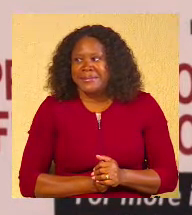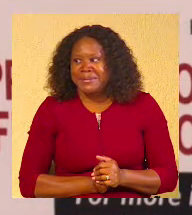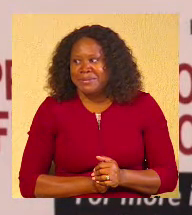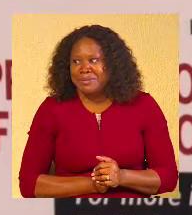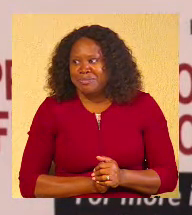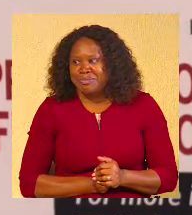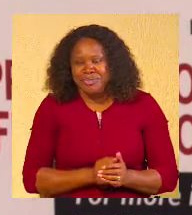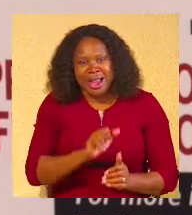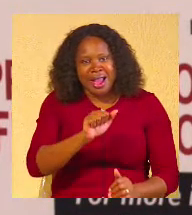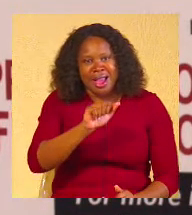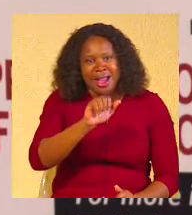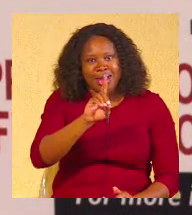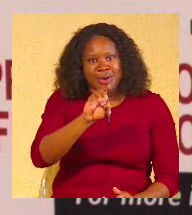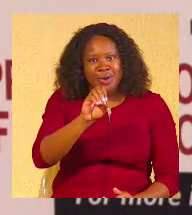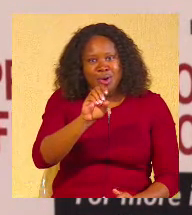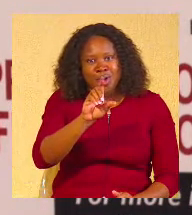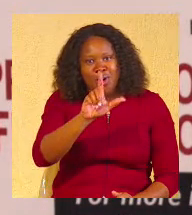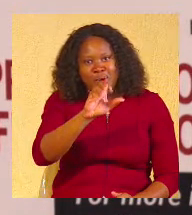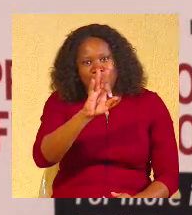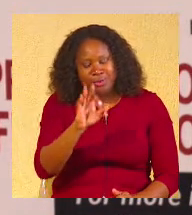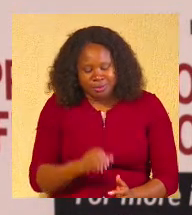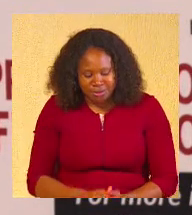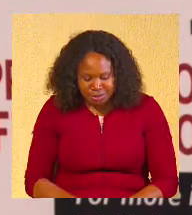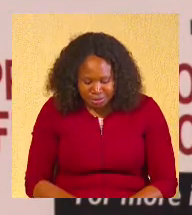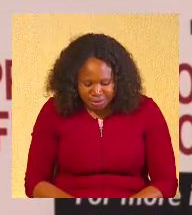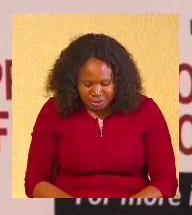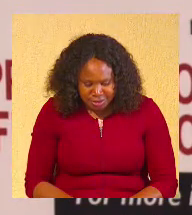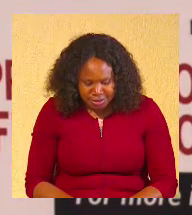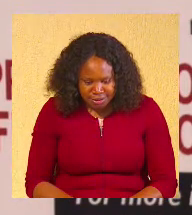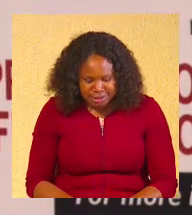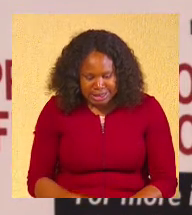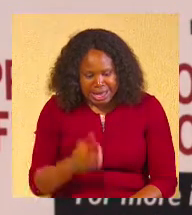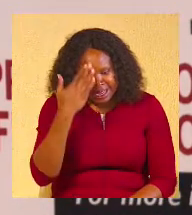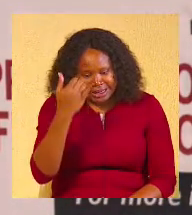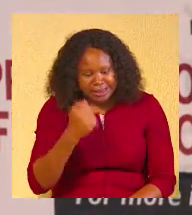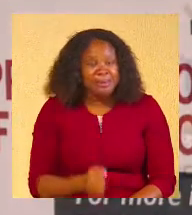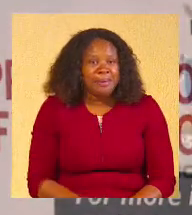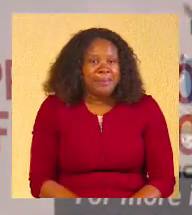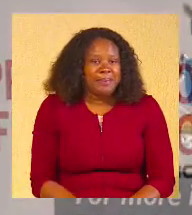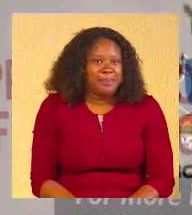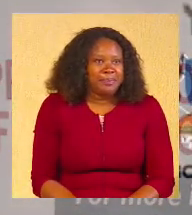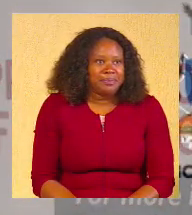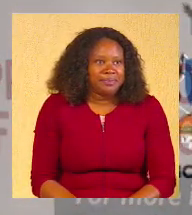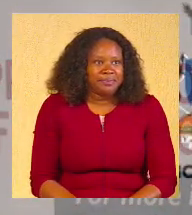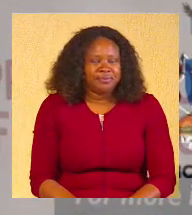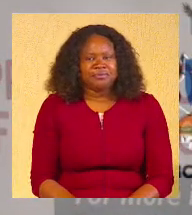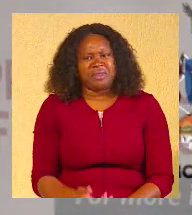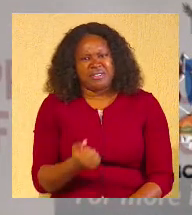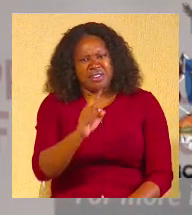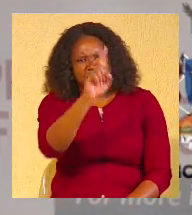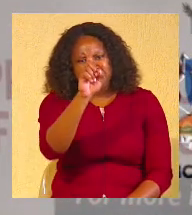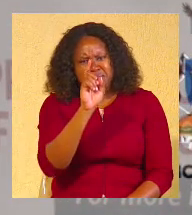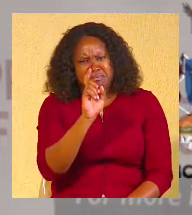Adolphe, Hello? you're live. Yes, good afternoon, sir. Afternoon. I want to pose one question